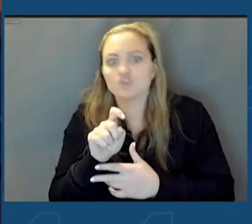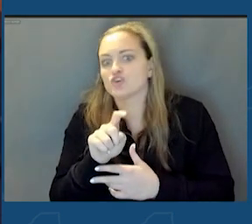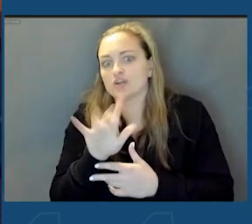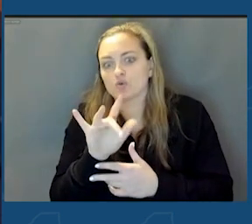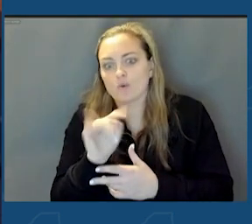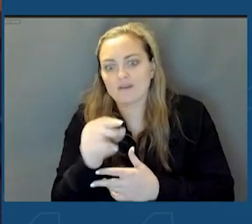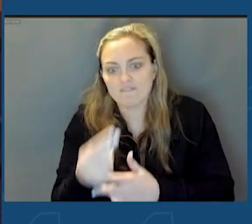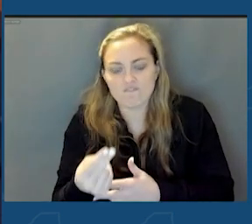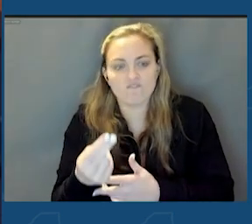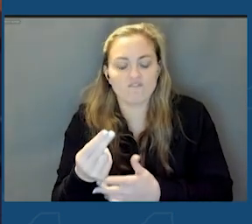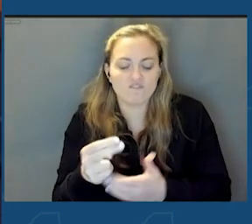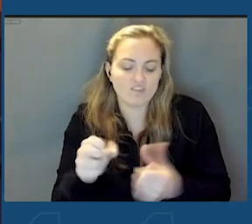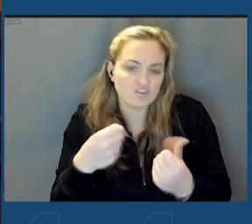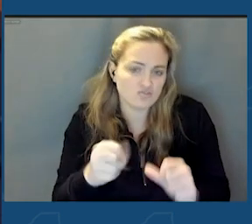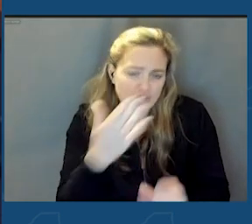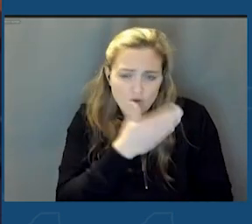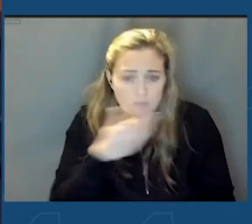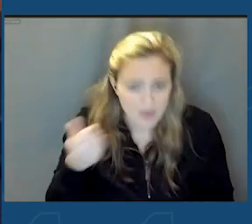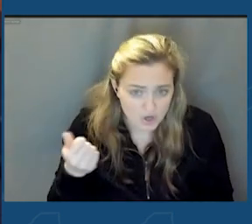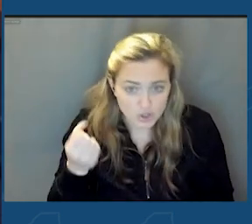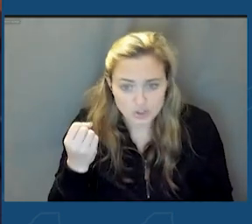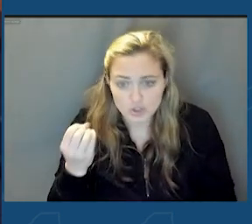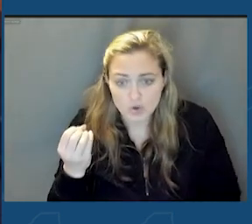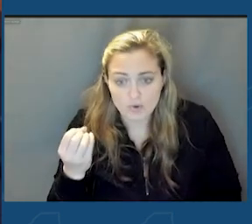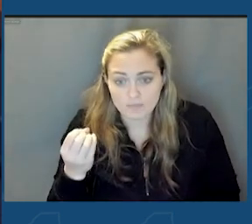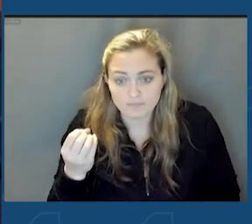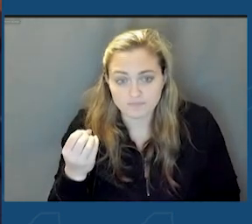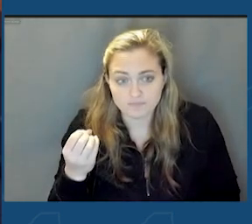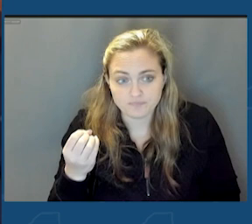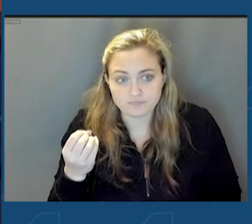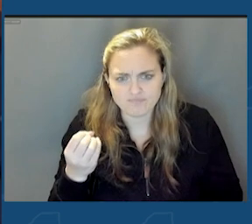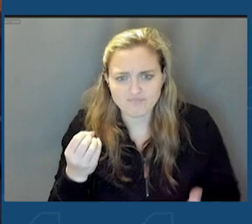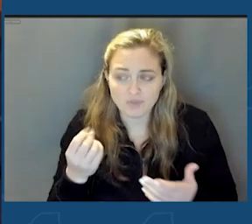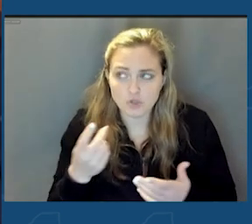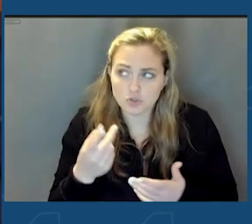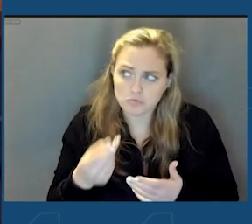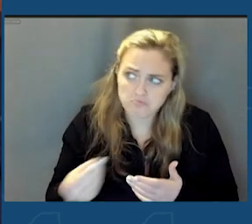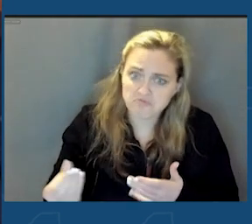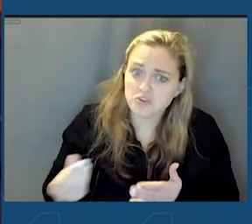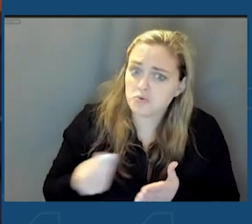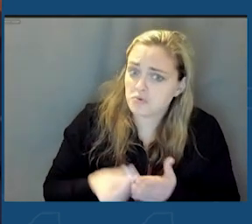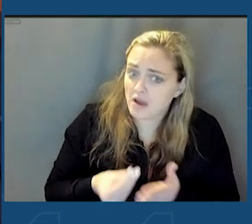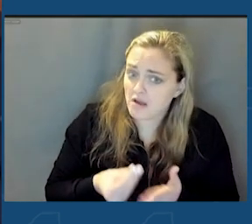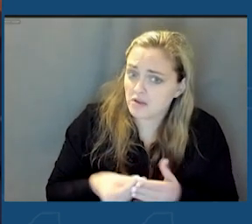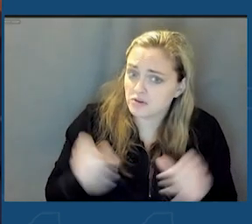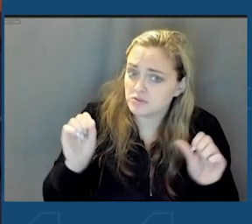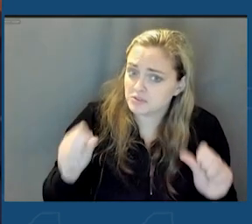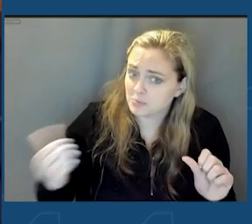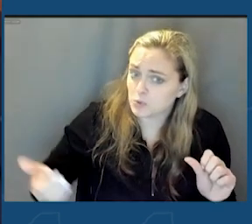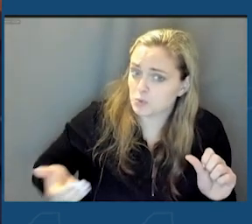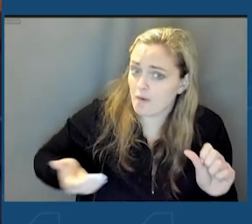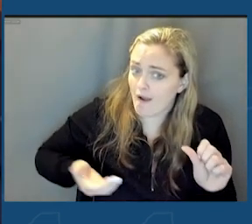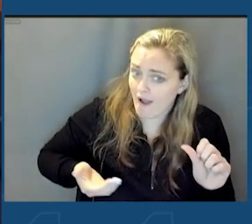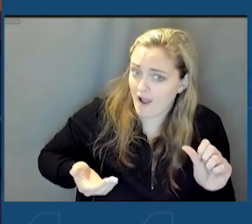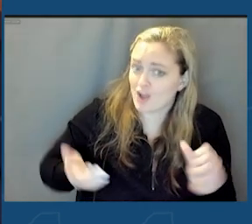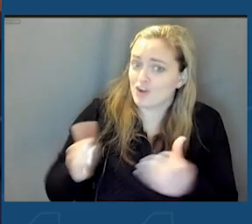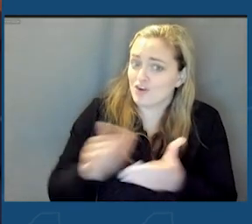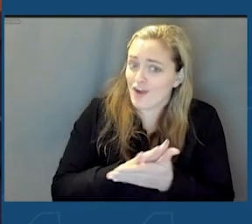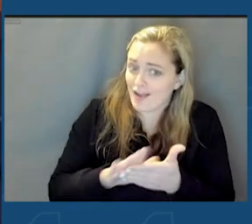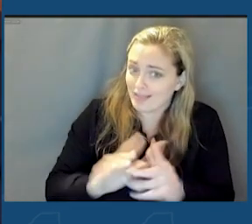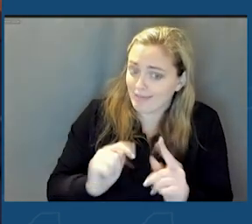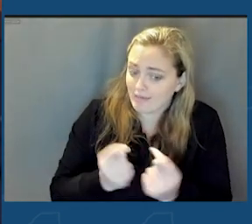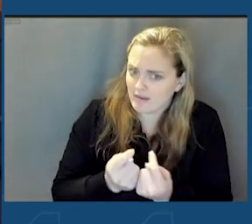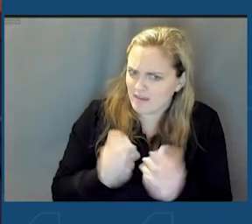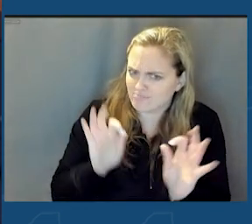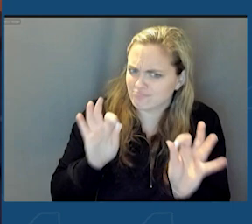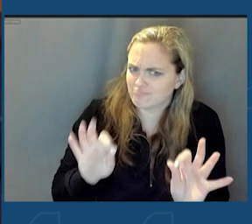look better. So after we got a few dollars, we were able to hire a clean team through